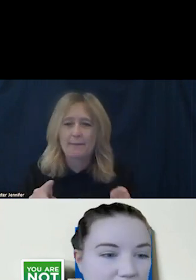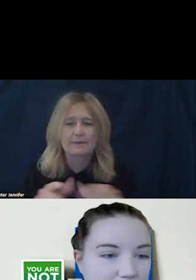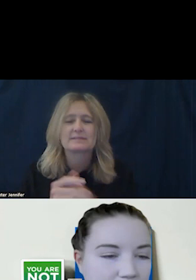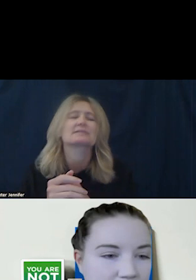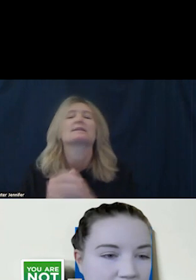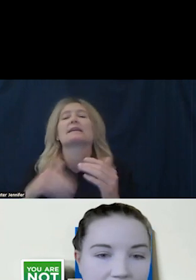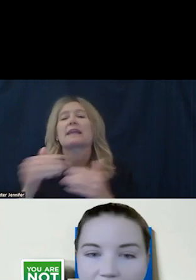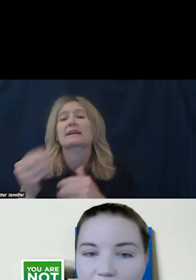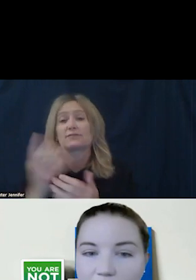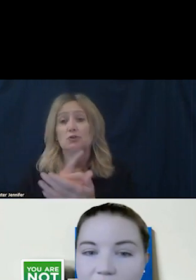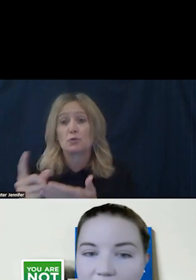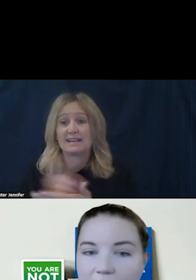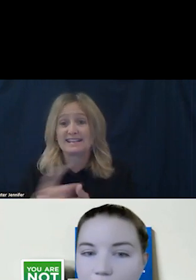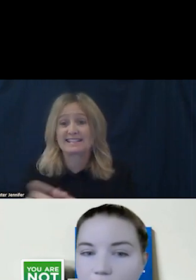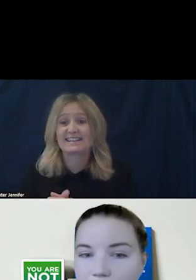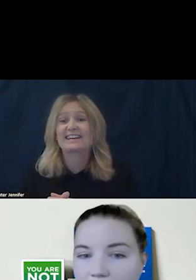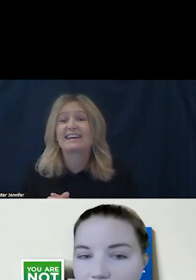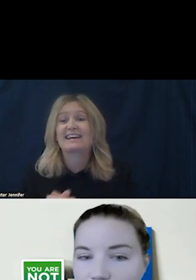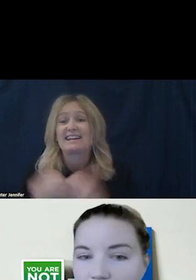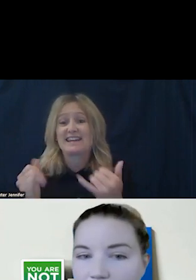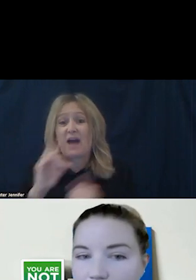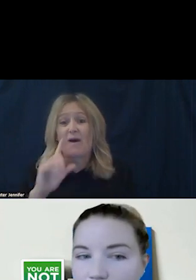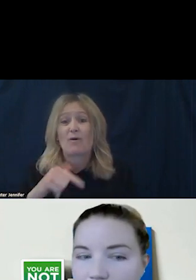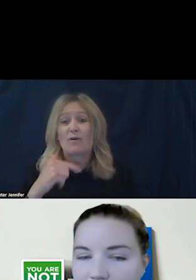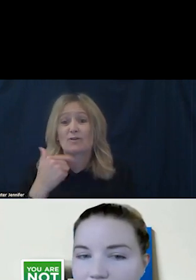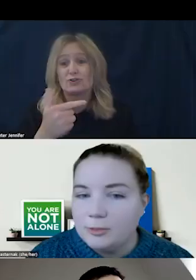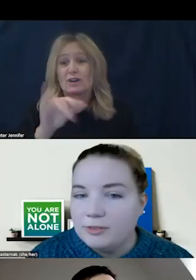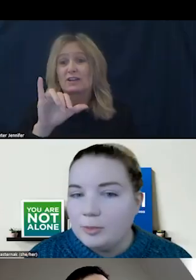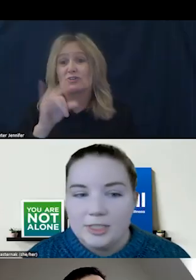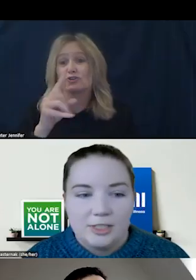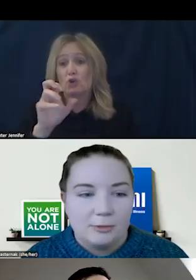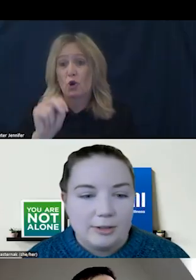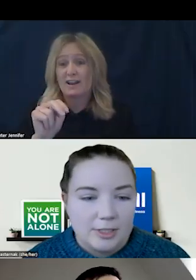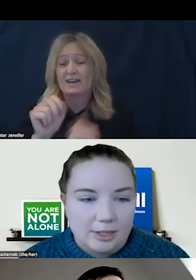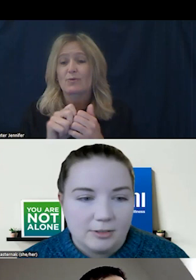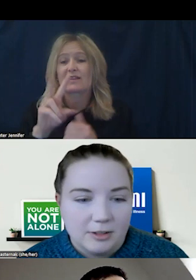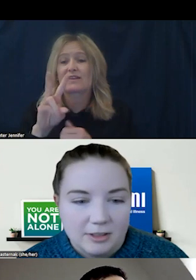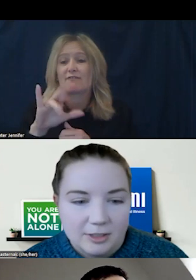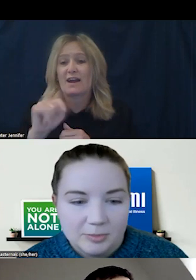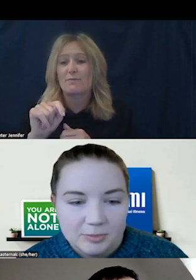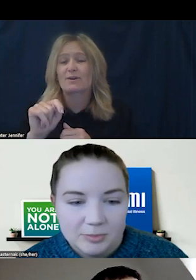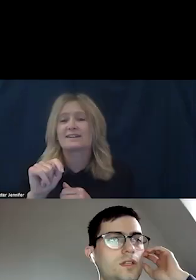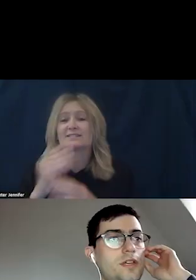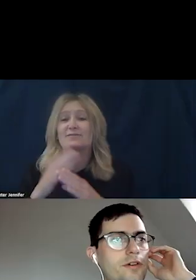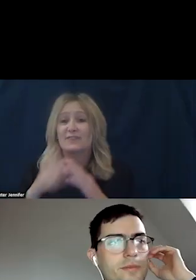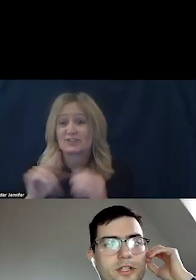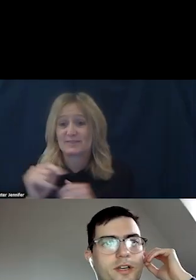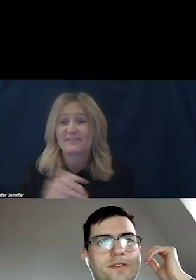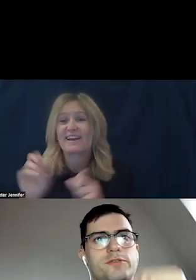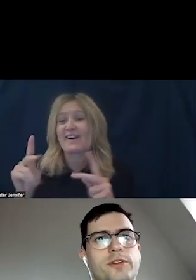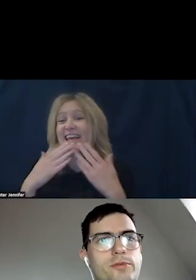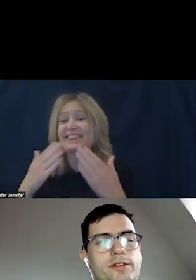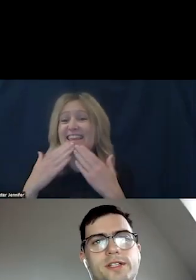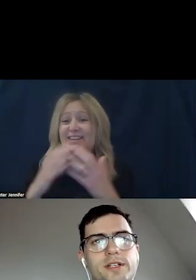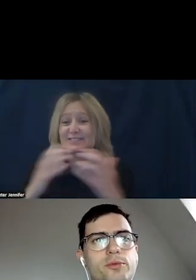in the next few weeks. But with that, I will call up Jordan Pantalone with Vibrant to round us out. Thank you very much, Steph.